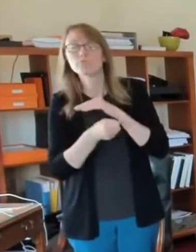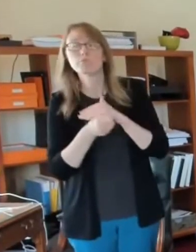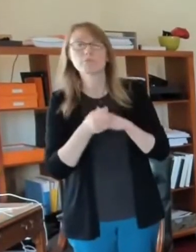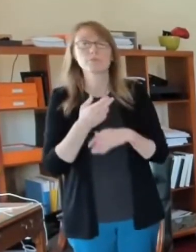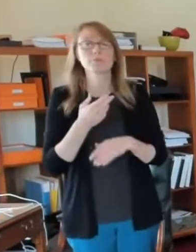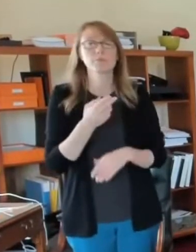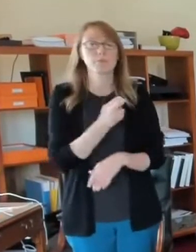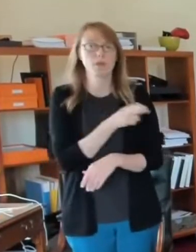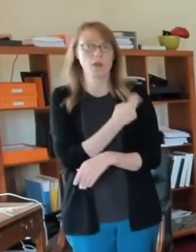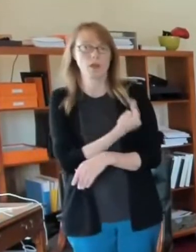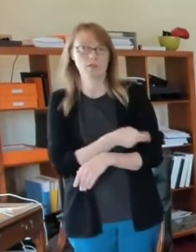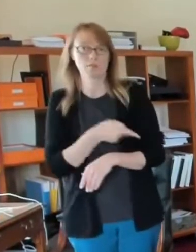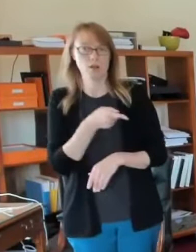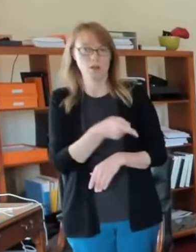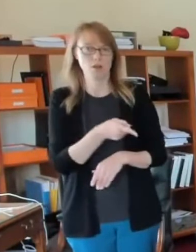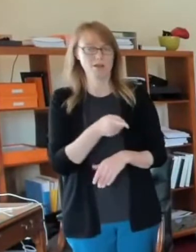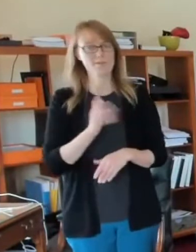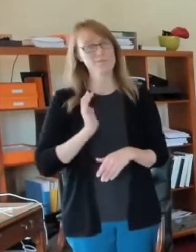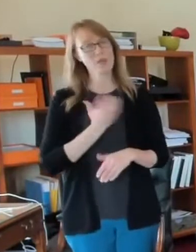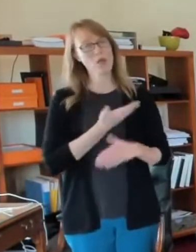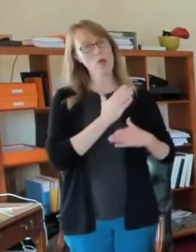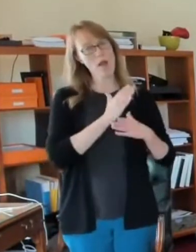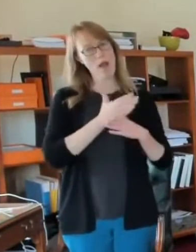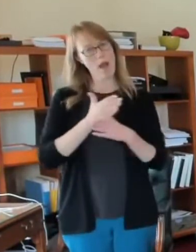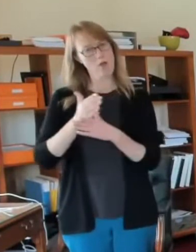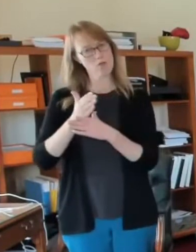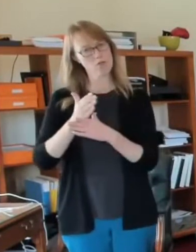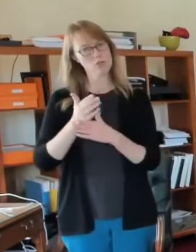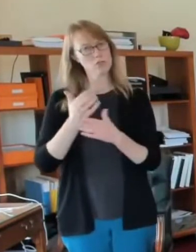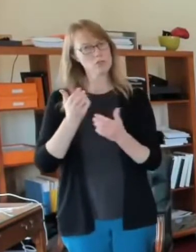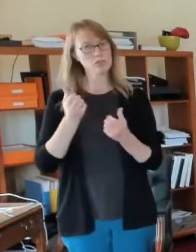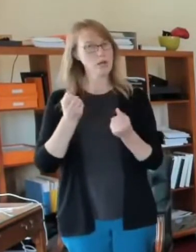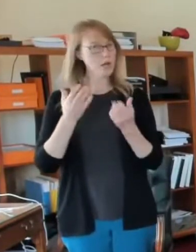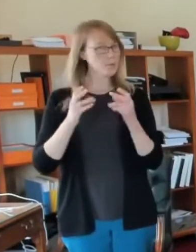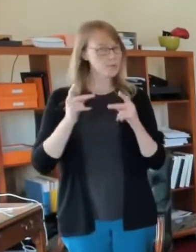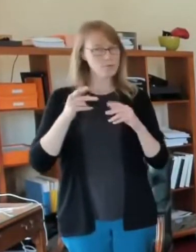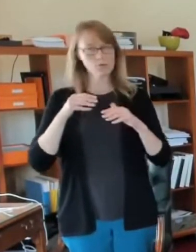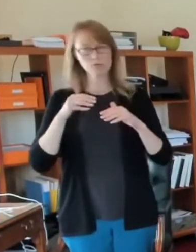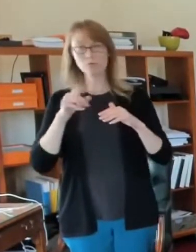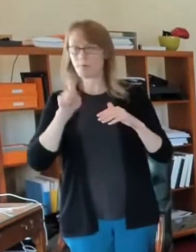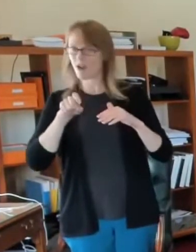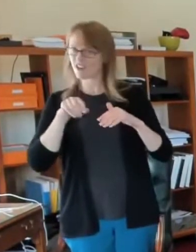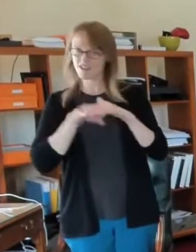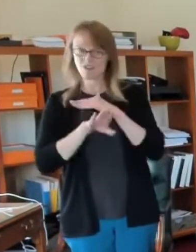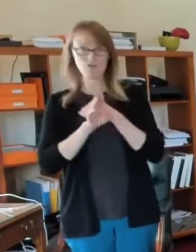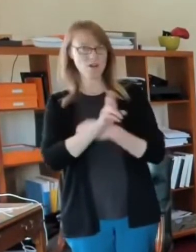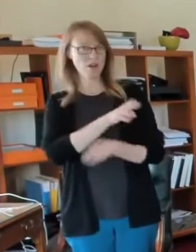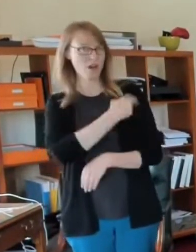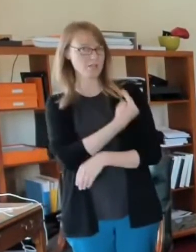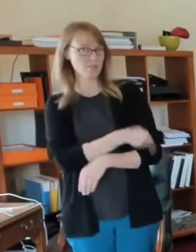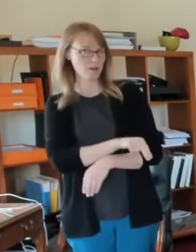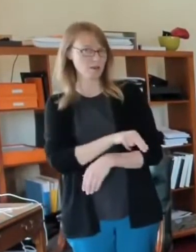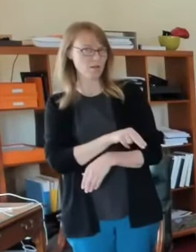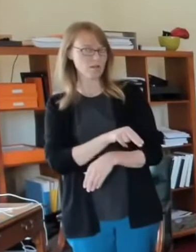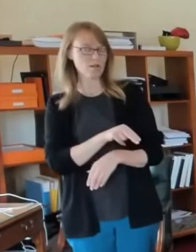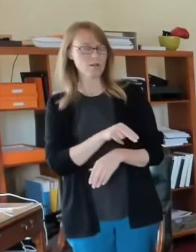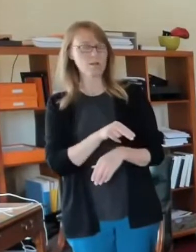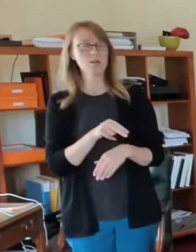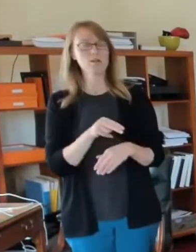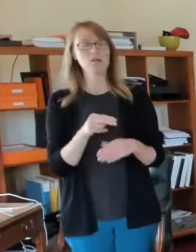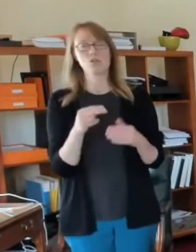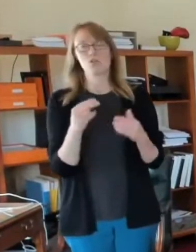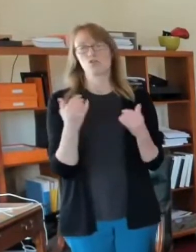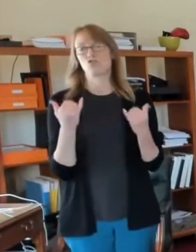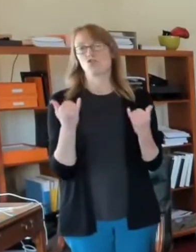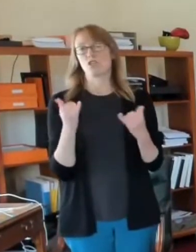ago. So our average number of people being admitted to the hospital, 7-day rolling average, is right